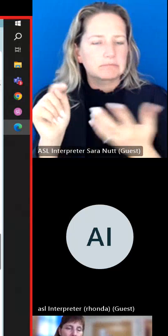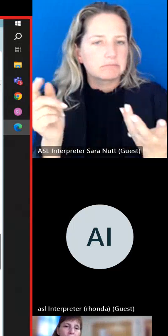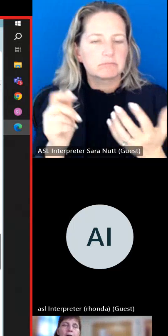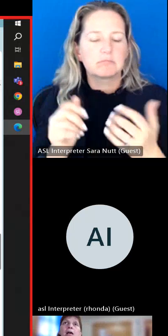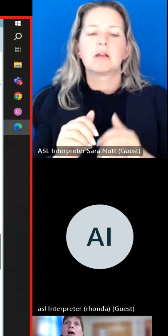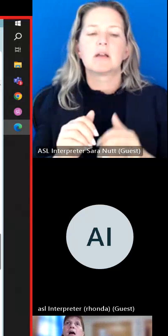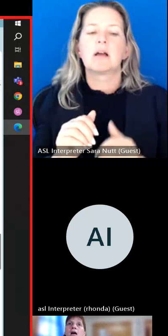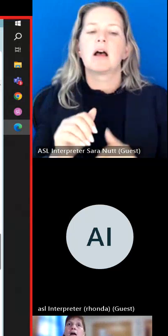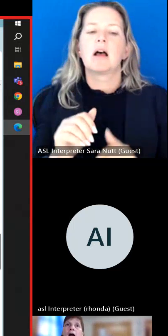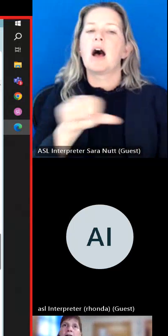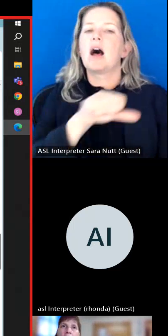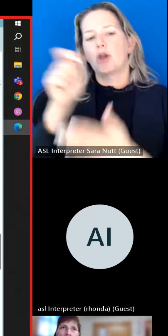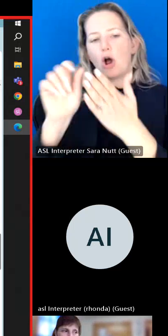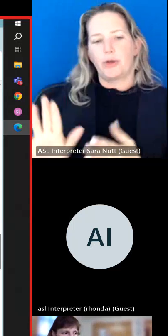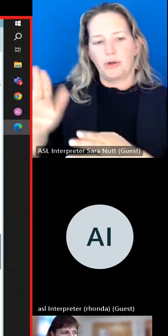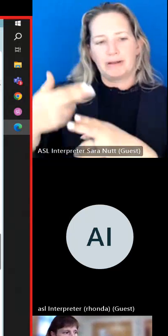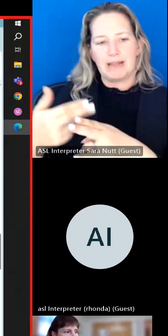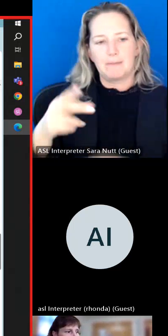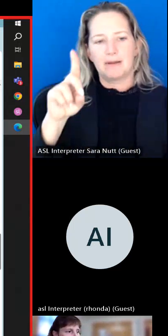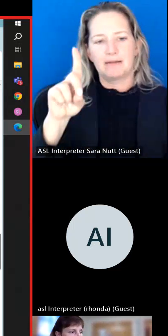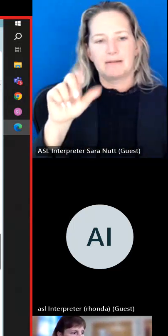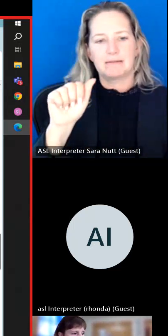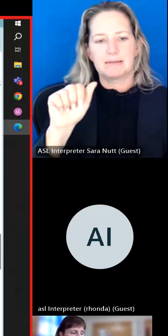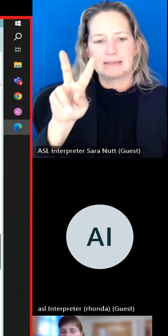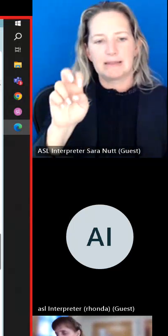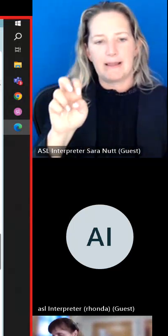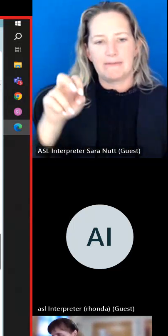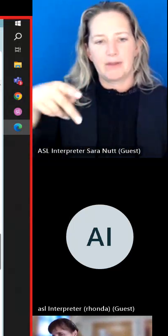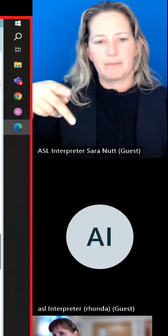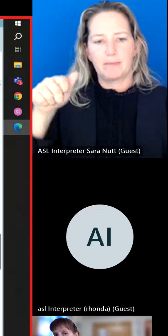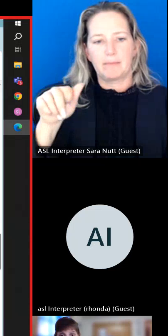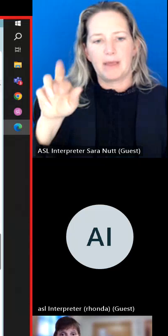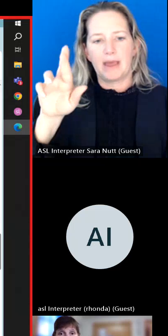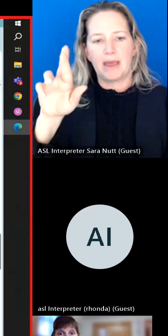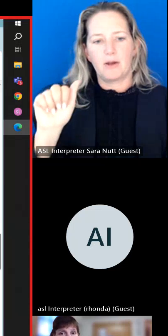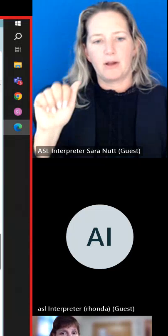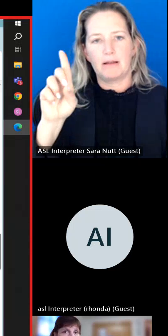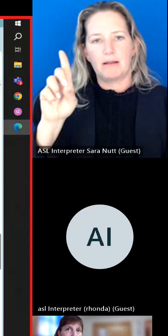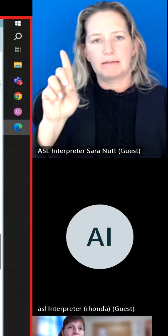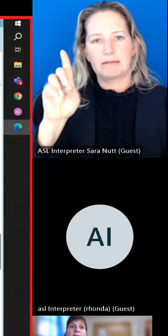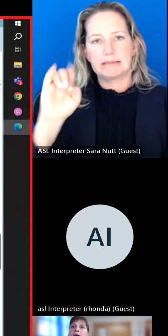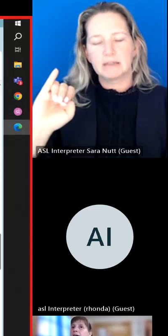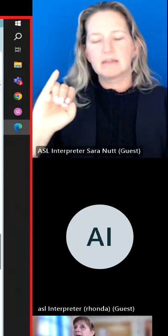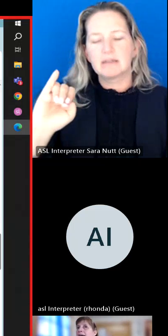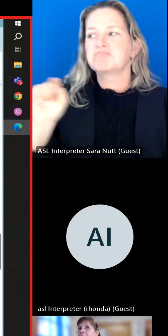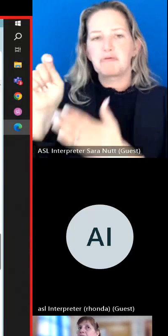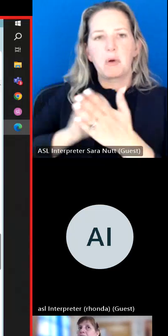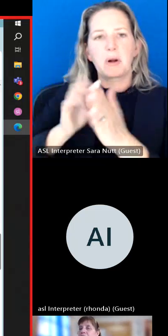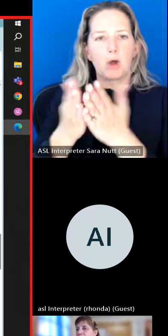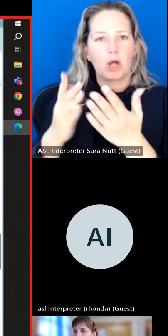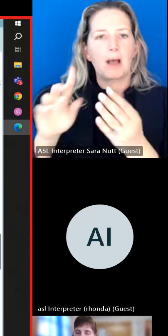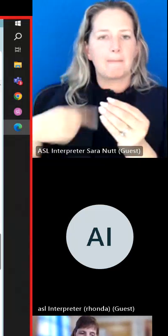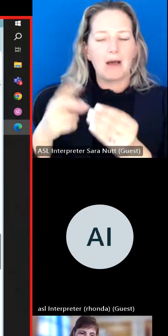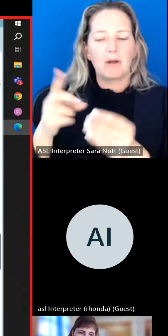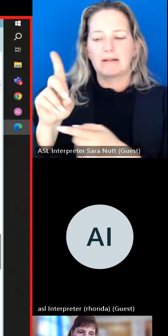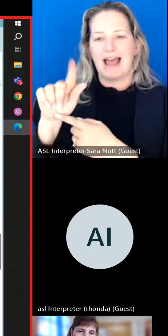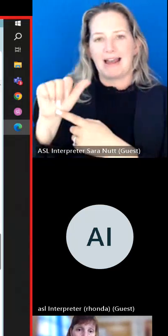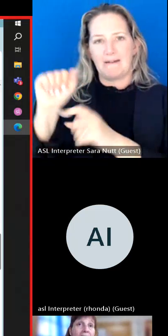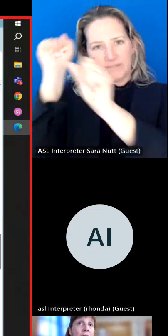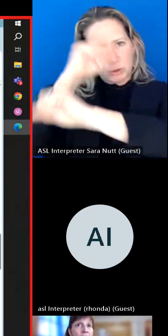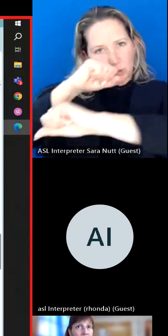he wrote a book on data visualization with using PowerPoint. And he